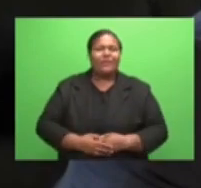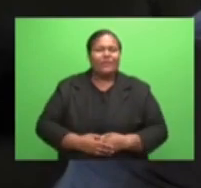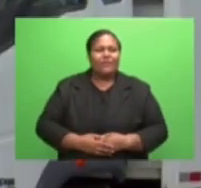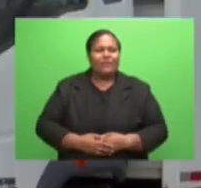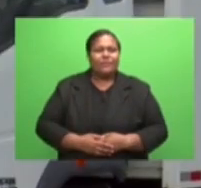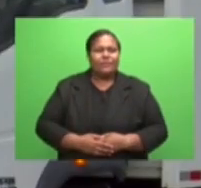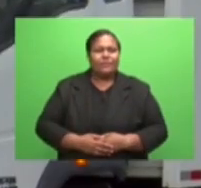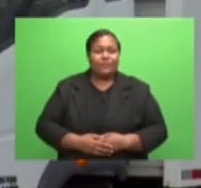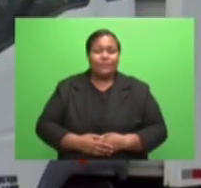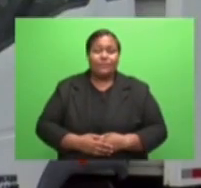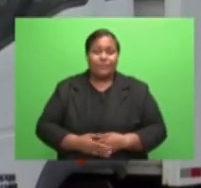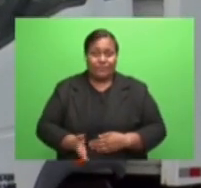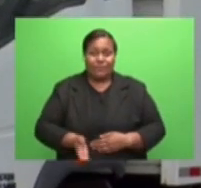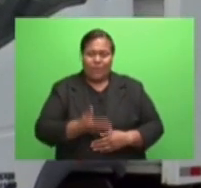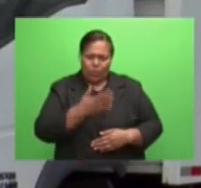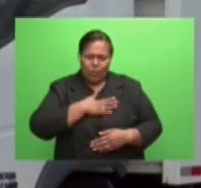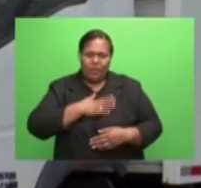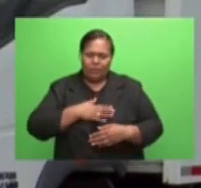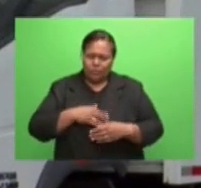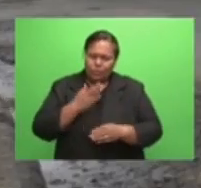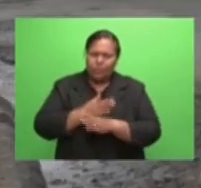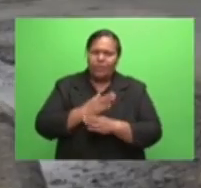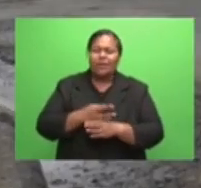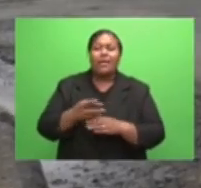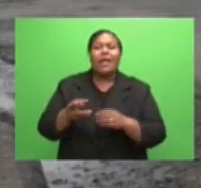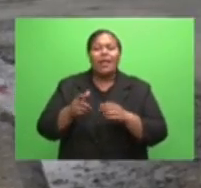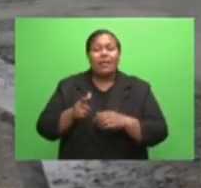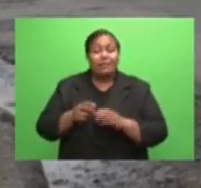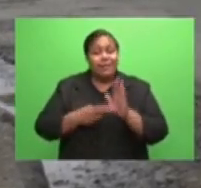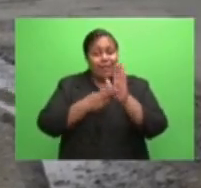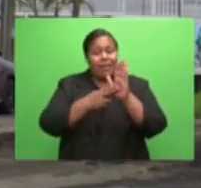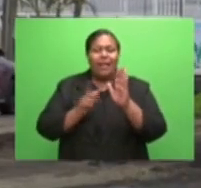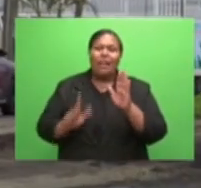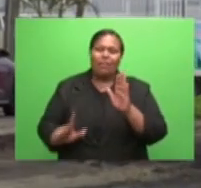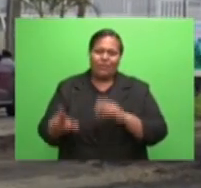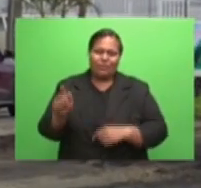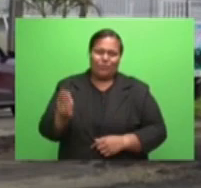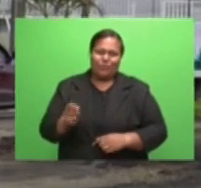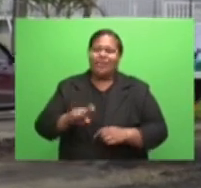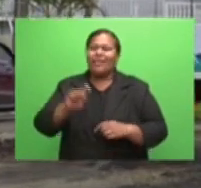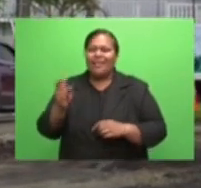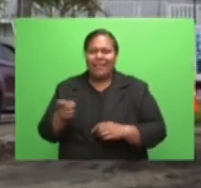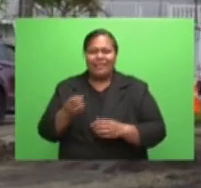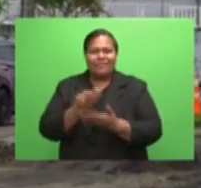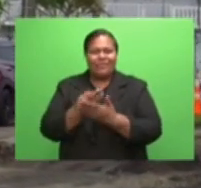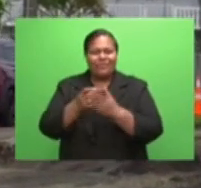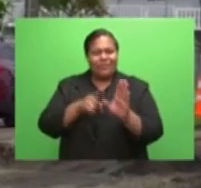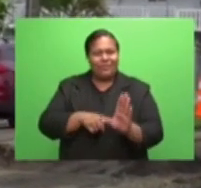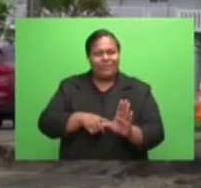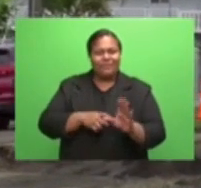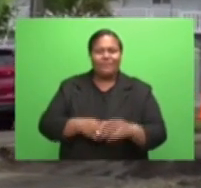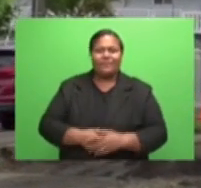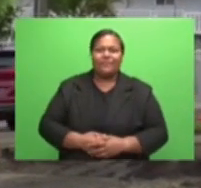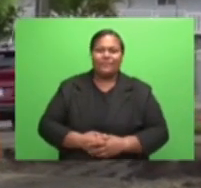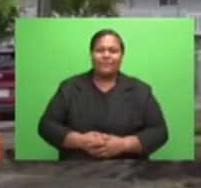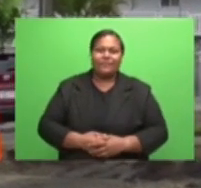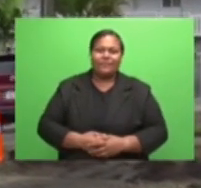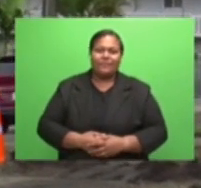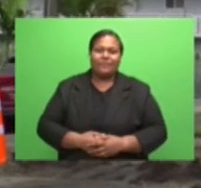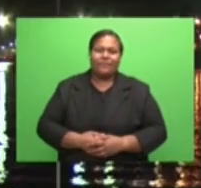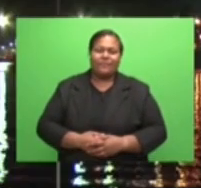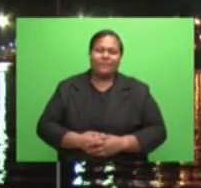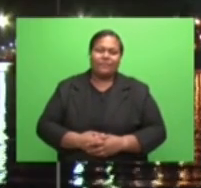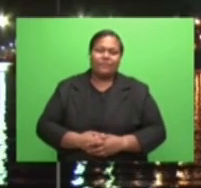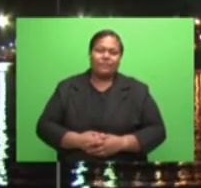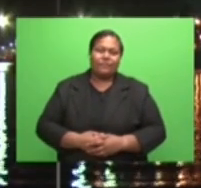out rehabilitation in Nandi and LABASA in the next financial year. Jasaina Nunga, FBC